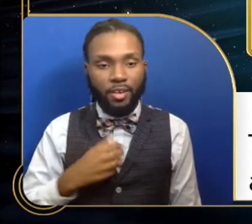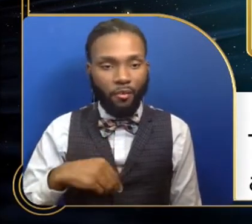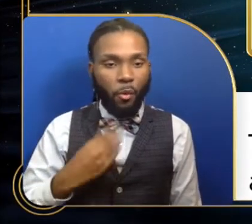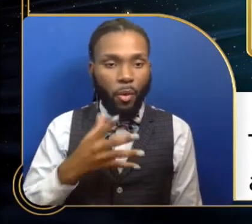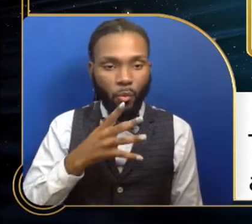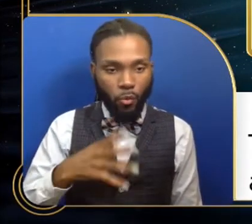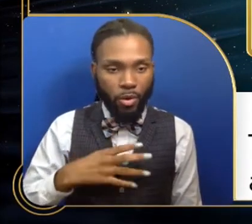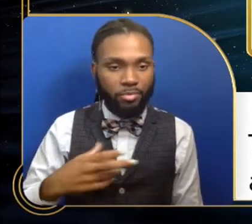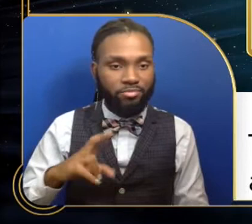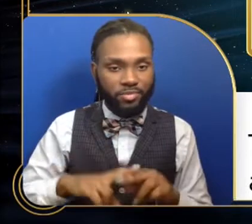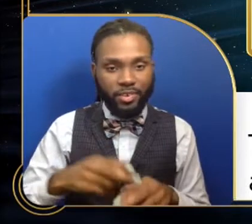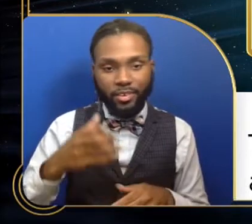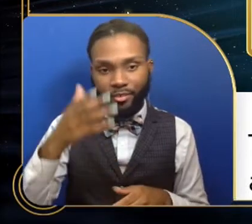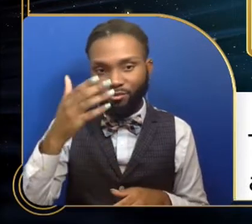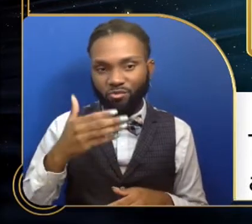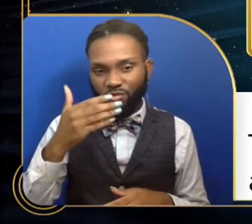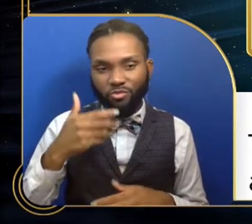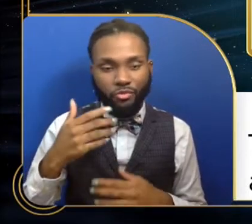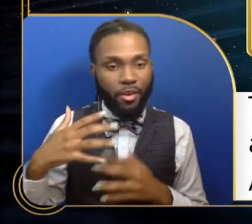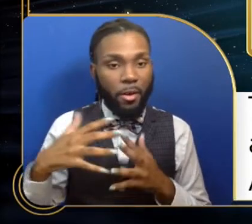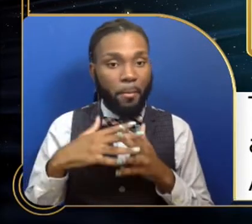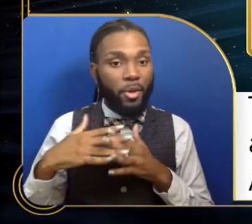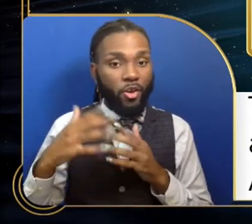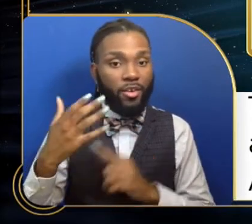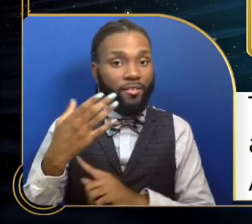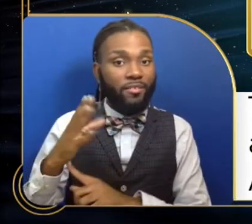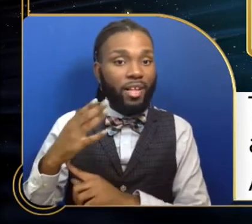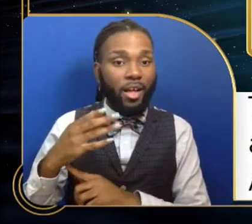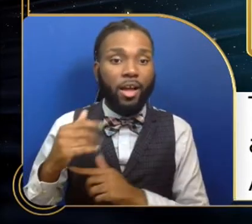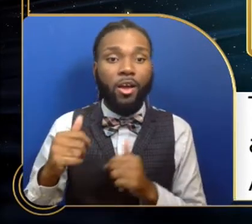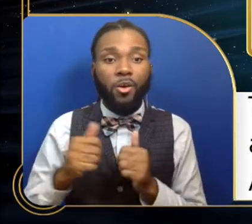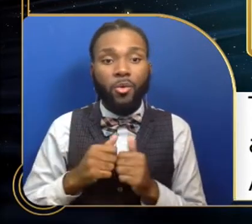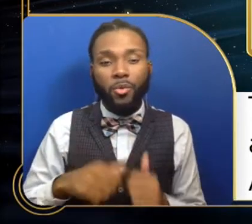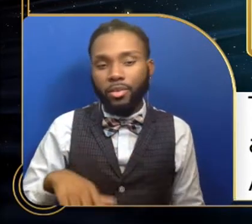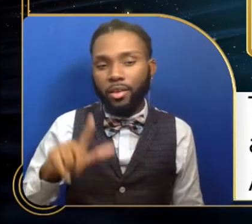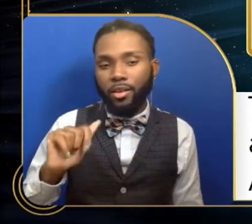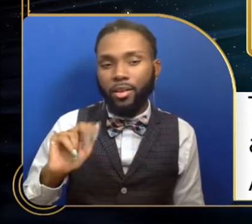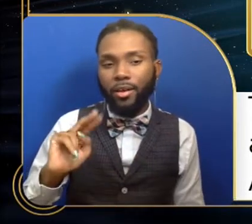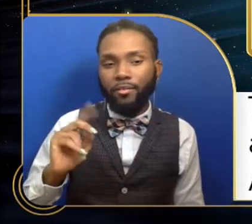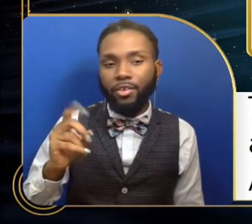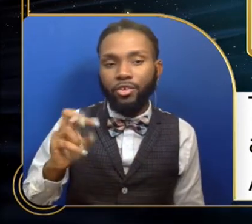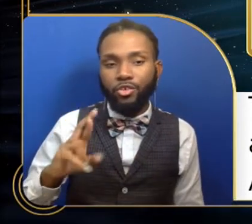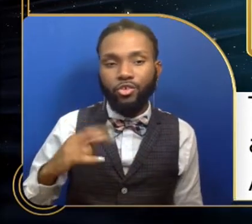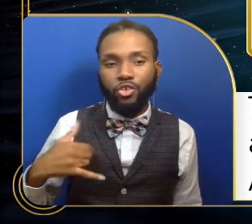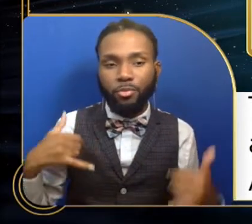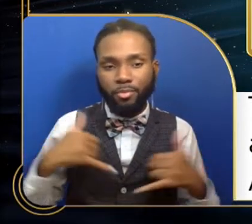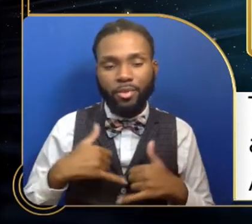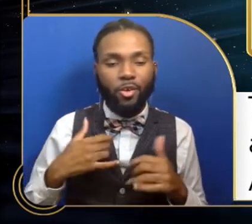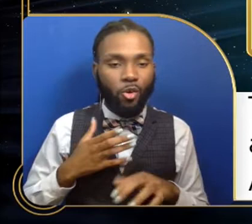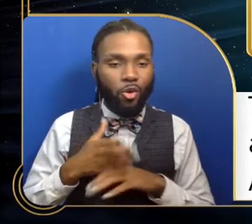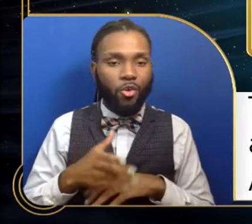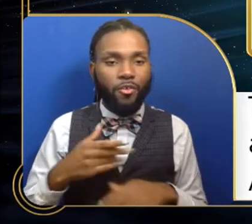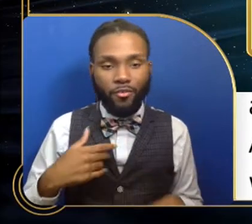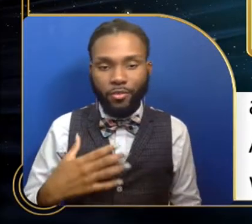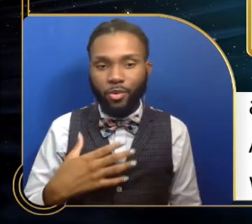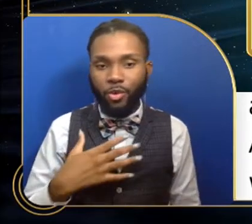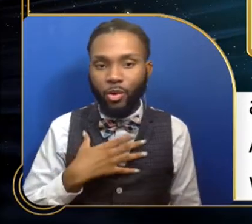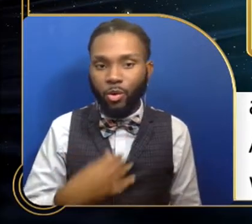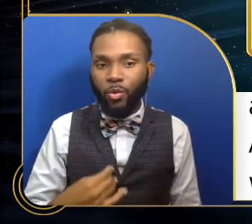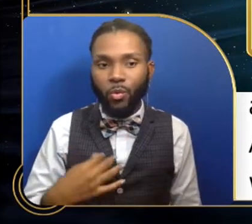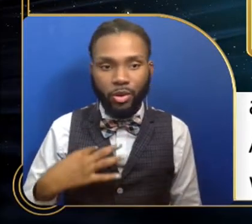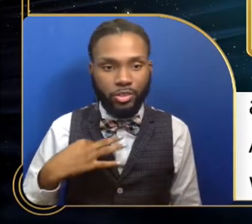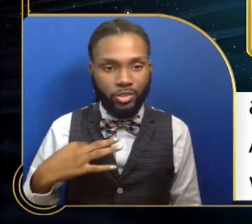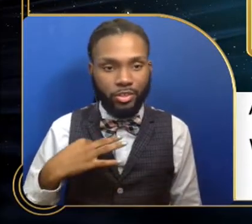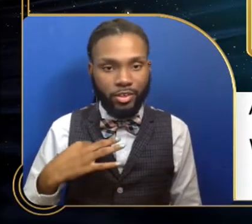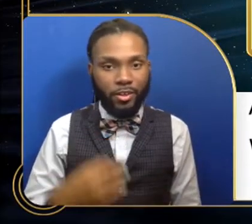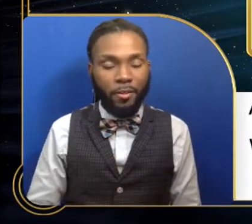of an American flag wearing a lavender blazer over a white shell. Thank you to the